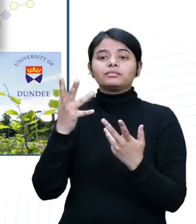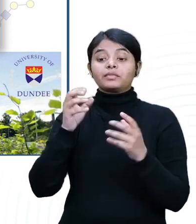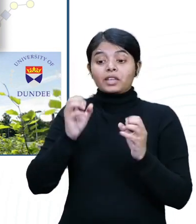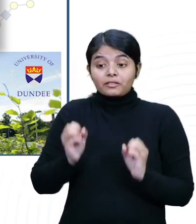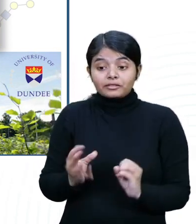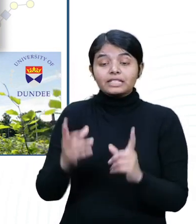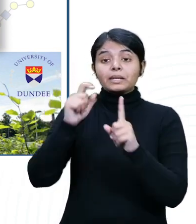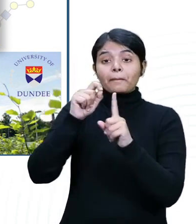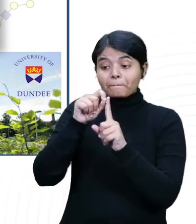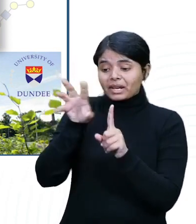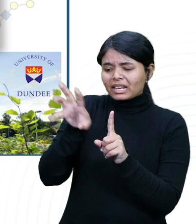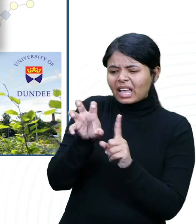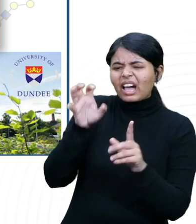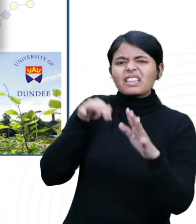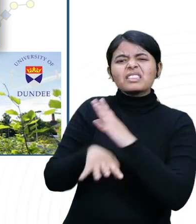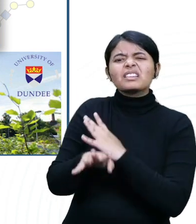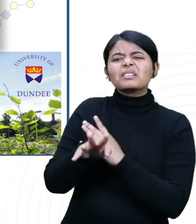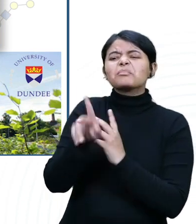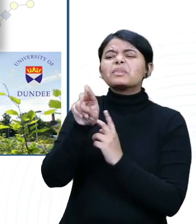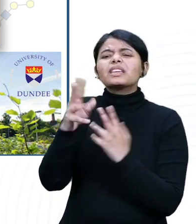bit about the parasites.